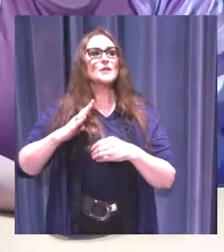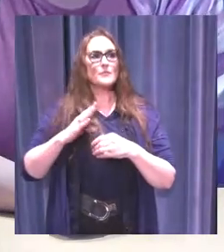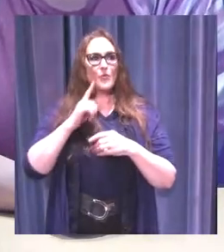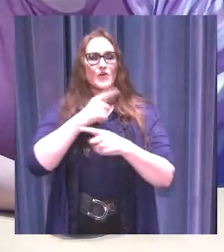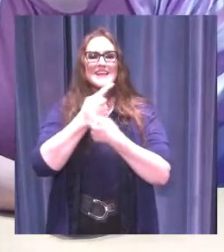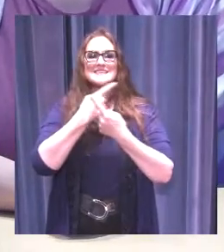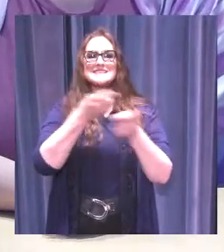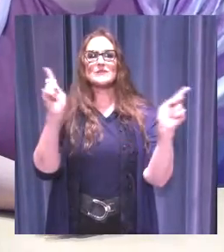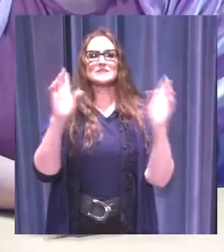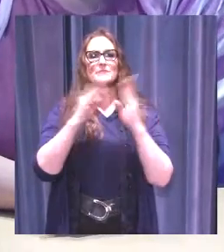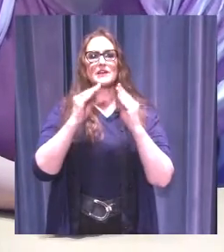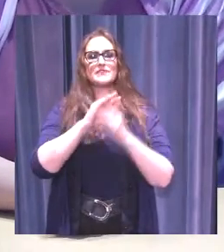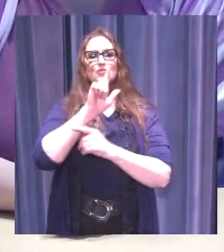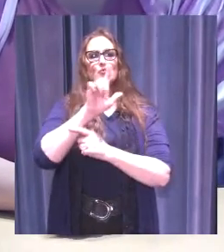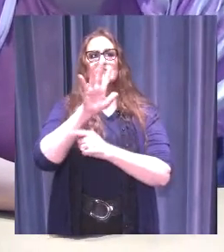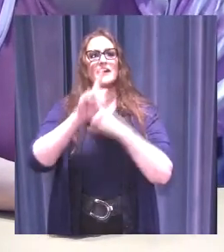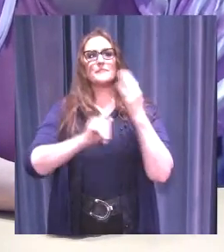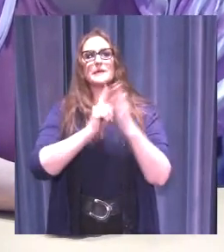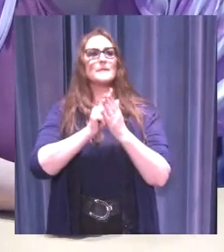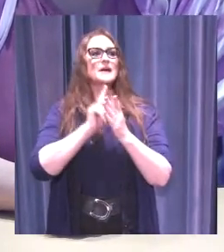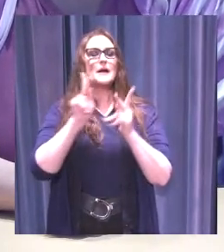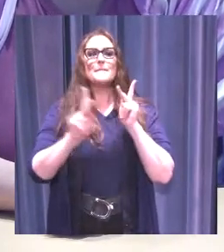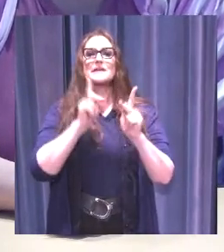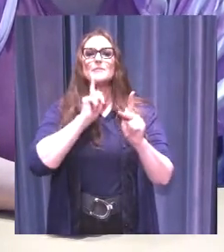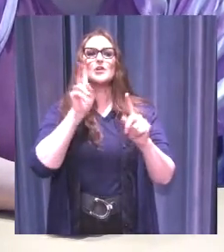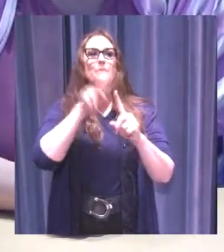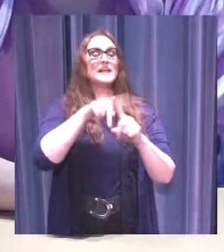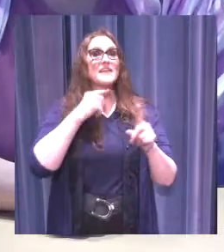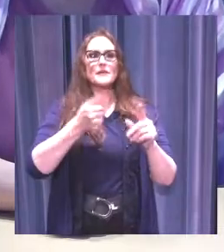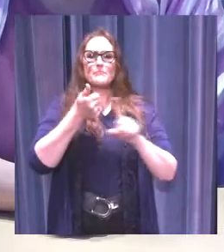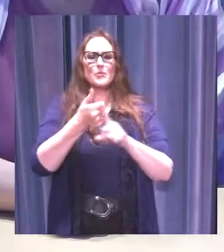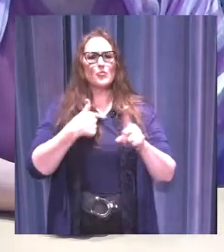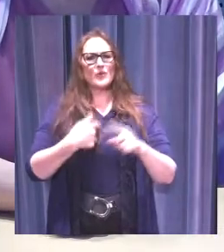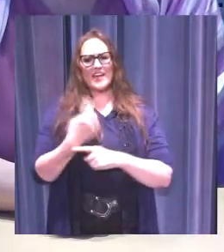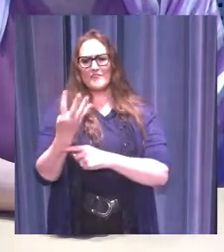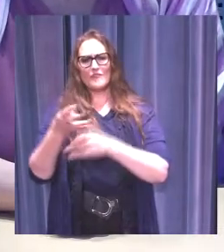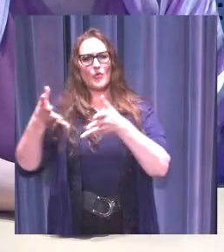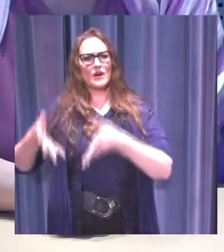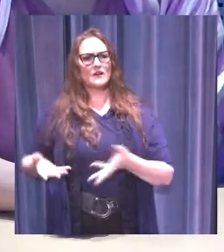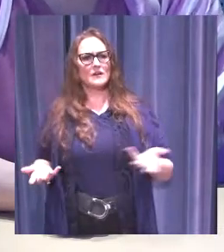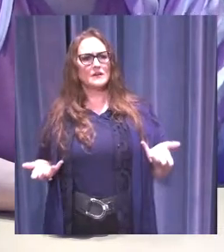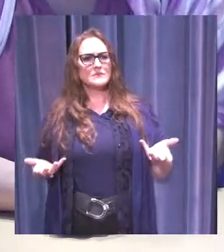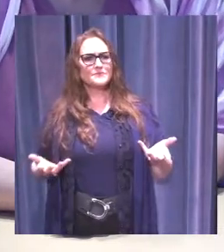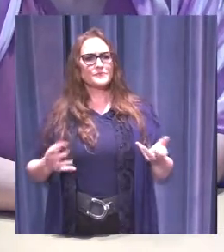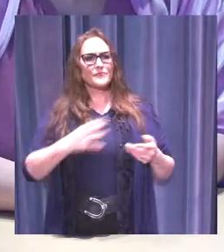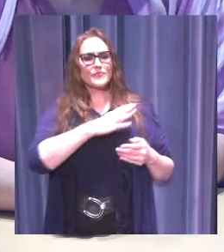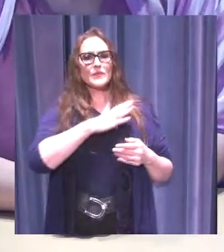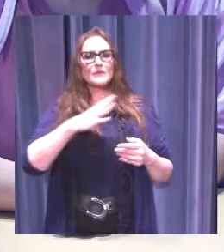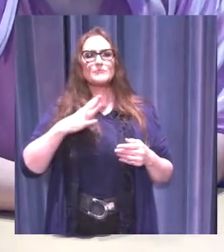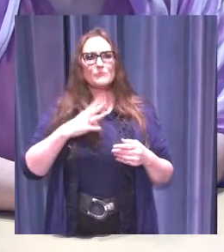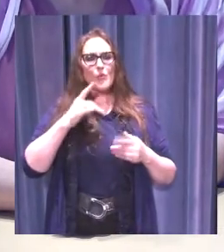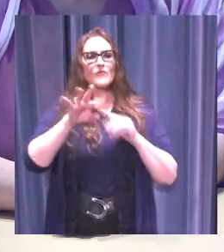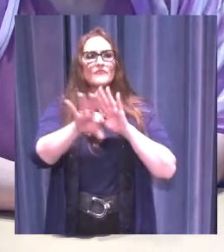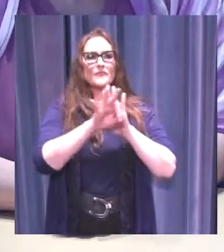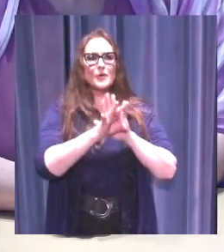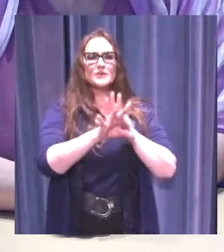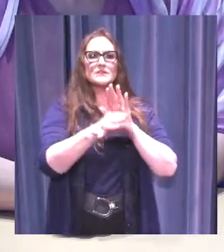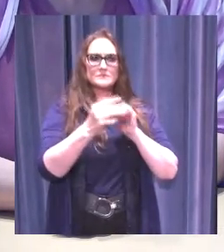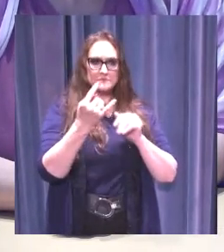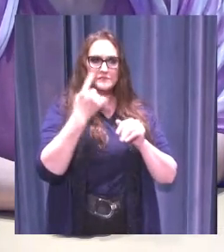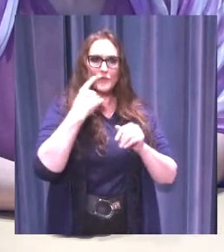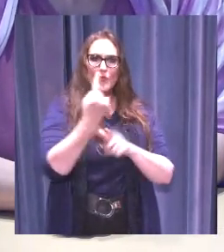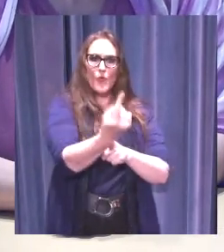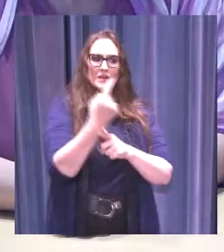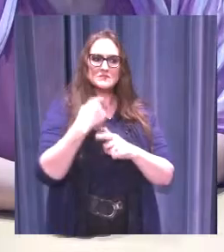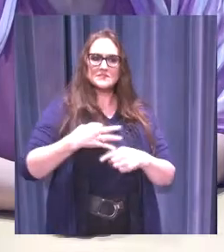that 25 people applied for the job, and then suddenly we had 4 finalists. The board voted to appoint one of those